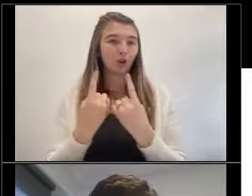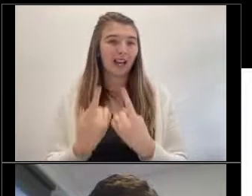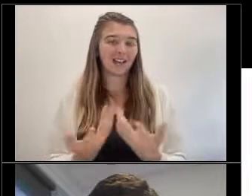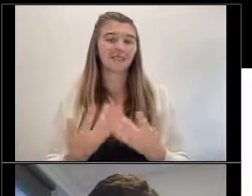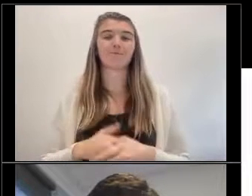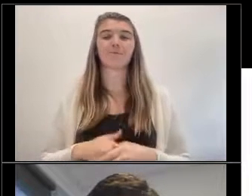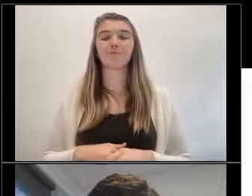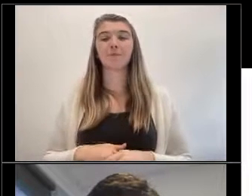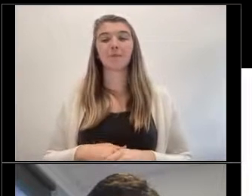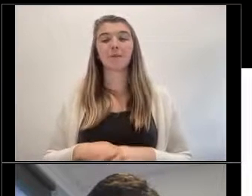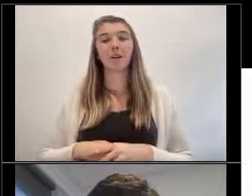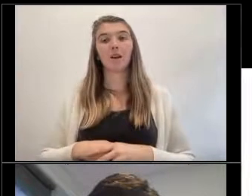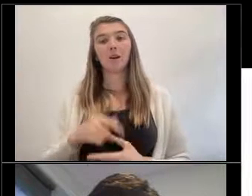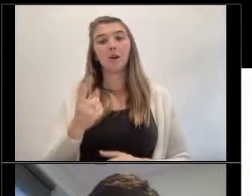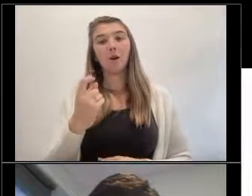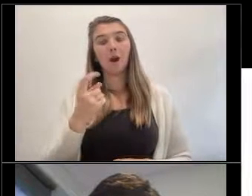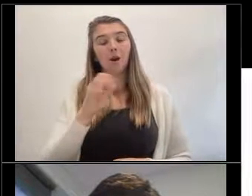thinking about